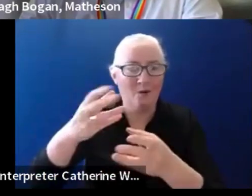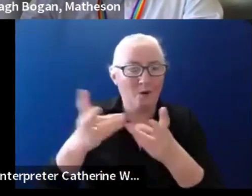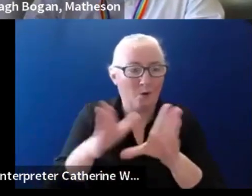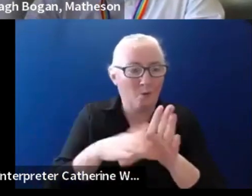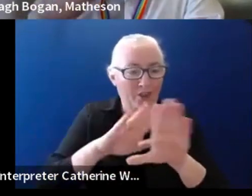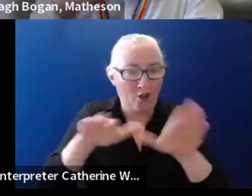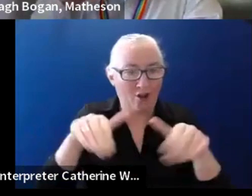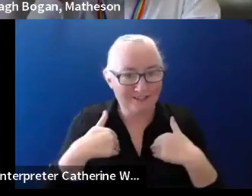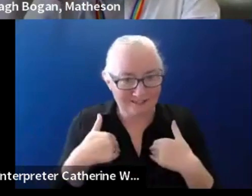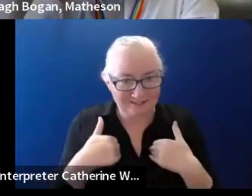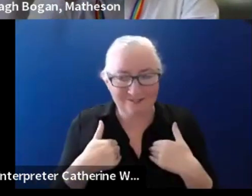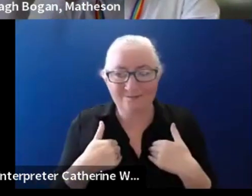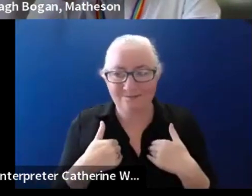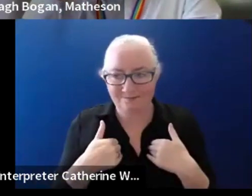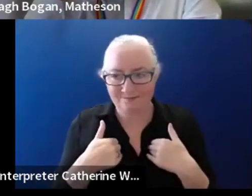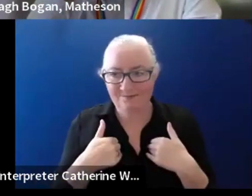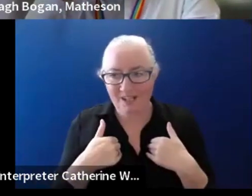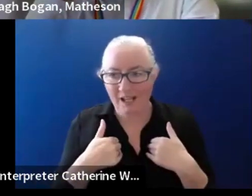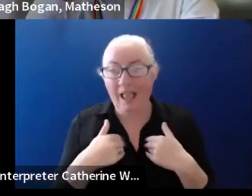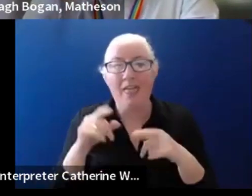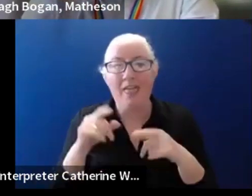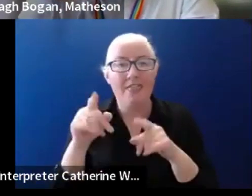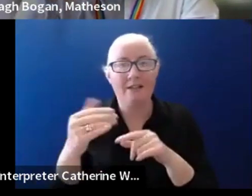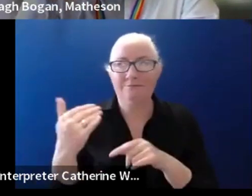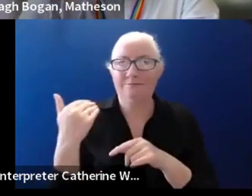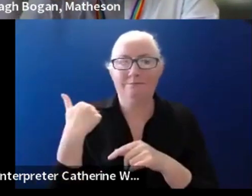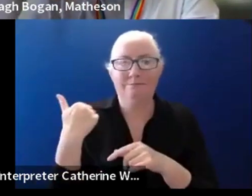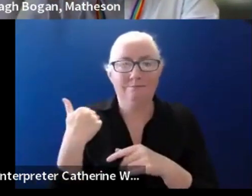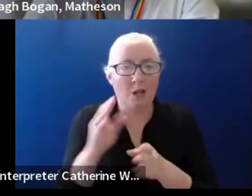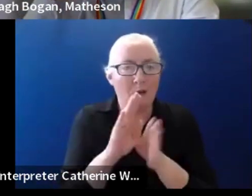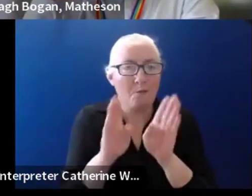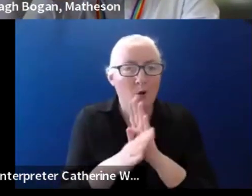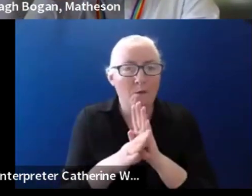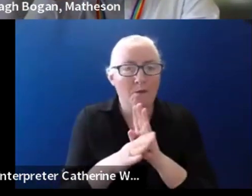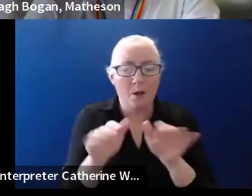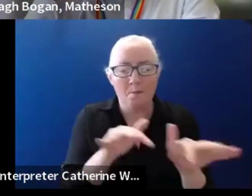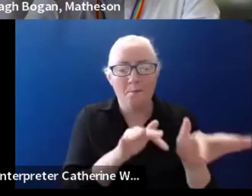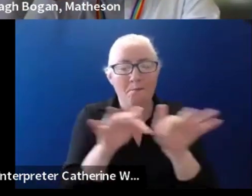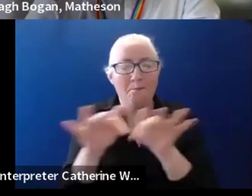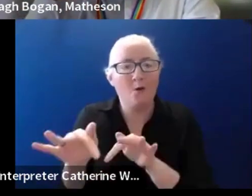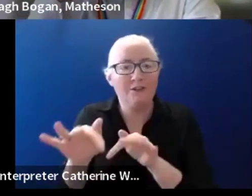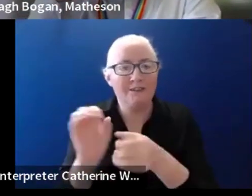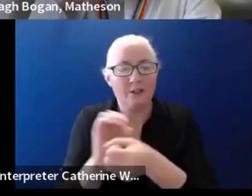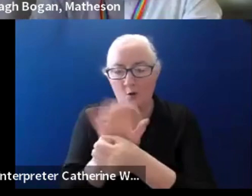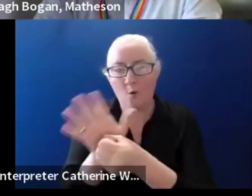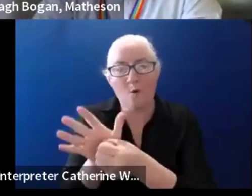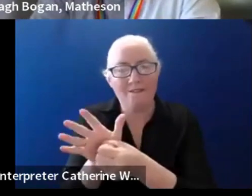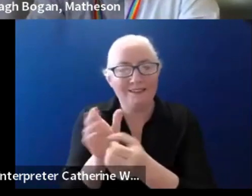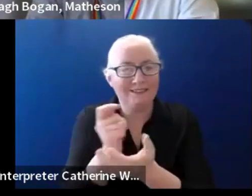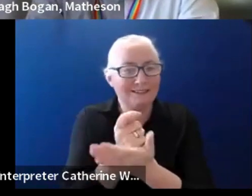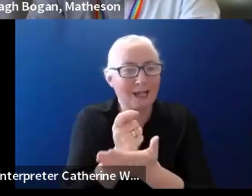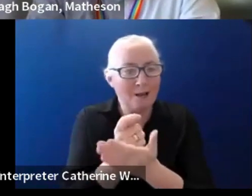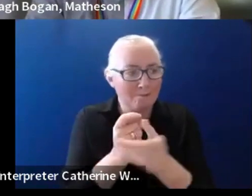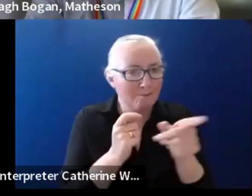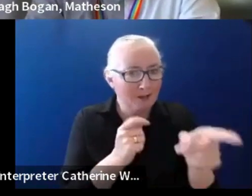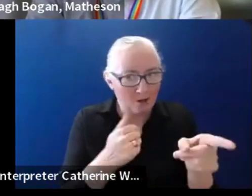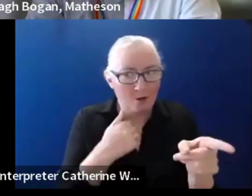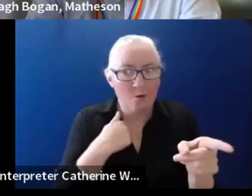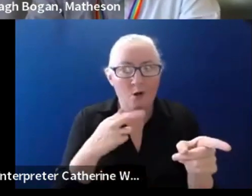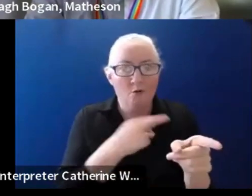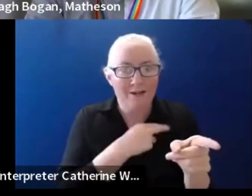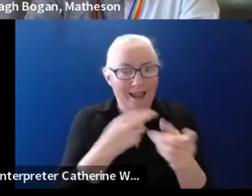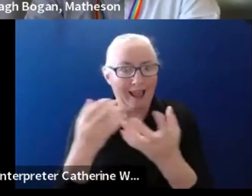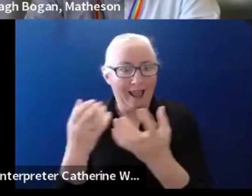also it was, I suppose, prompted by the fact that in the post-COVID times, we really